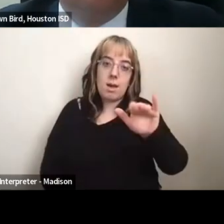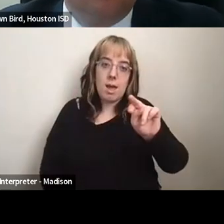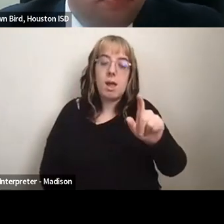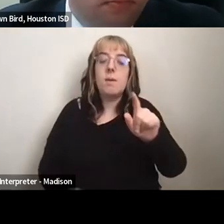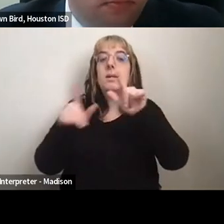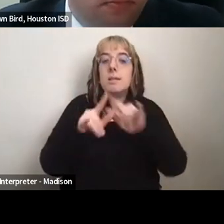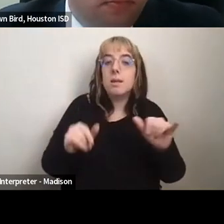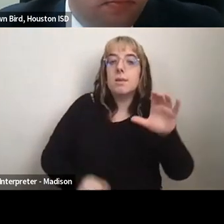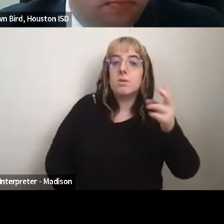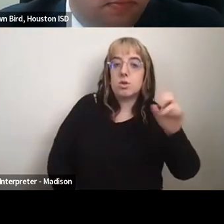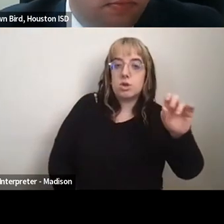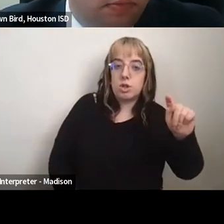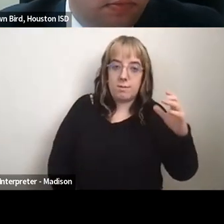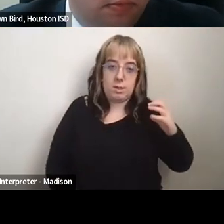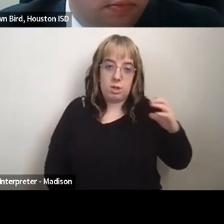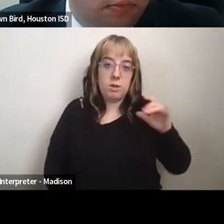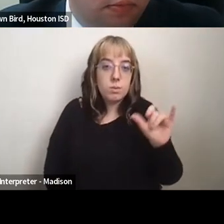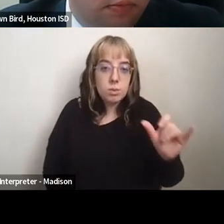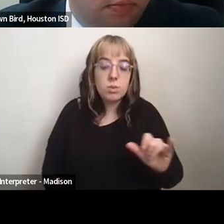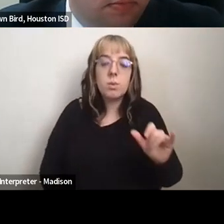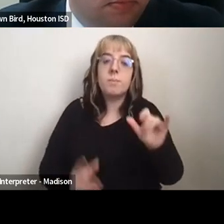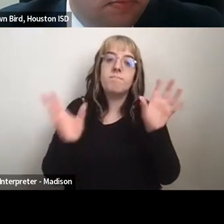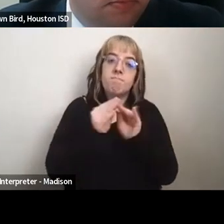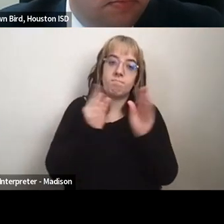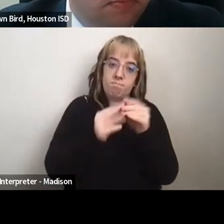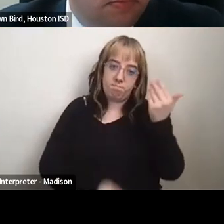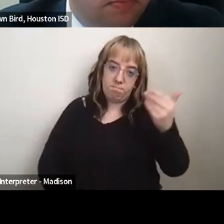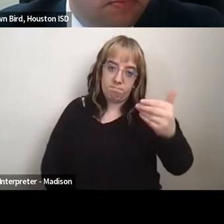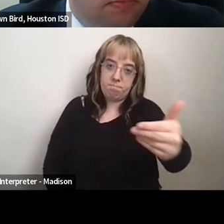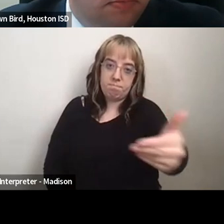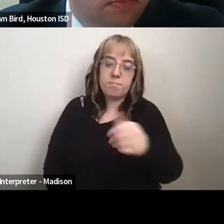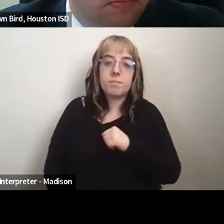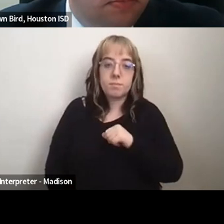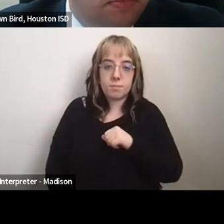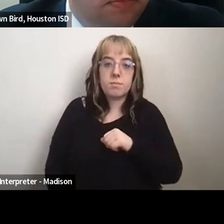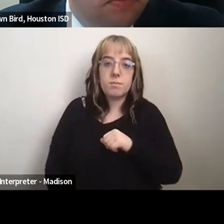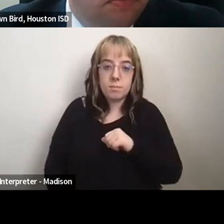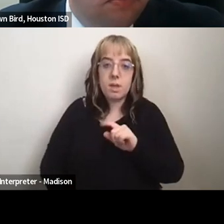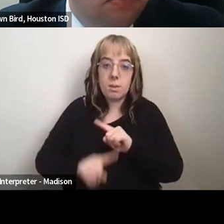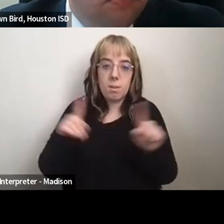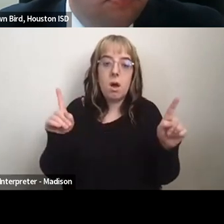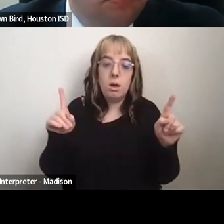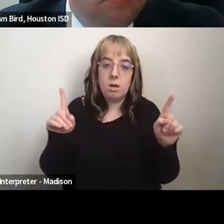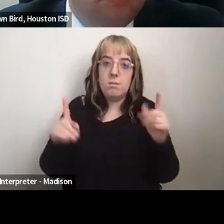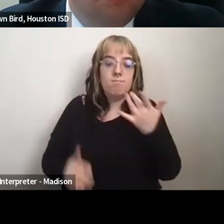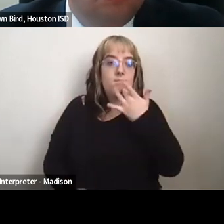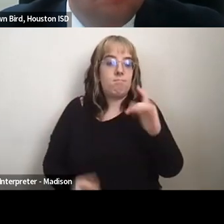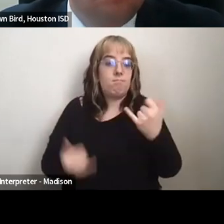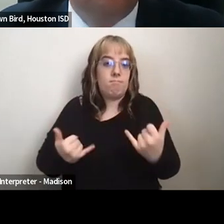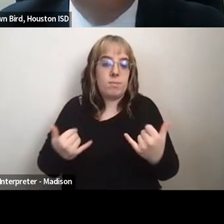chiefs. Our chiefs meet regularly also, but we're fortunate at this time that we have a